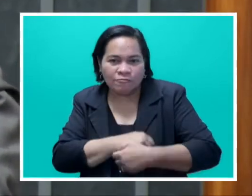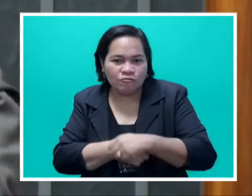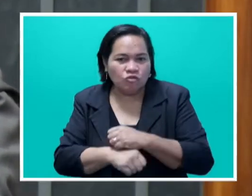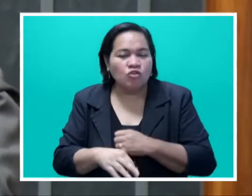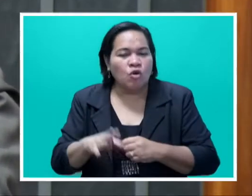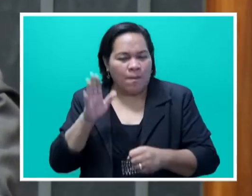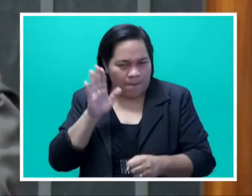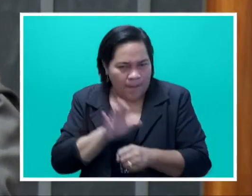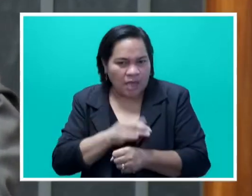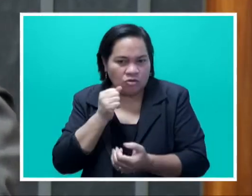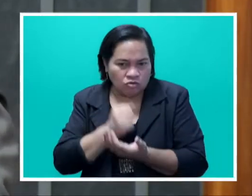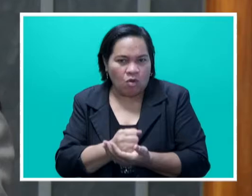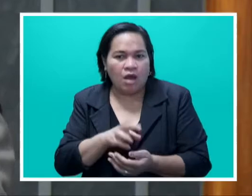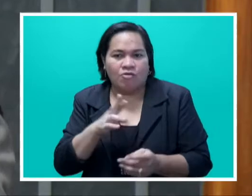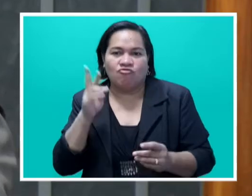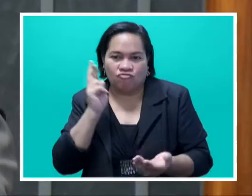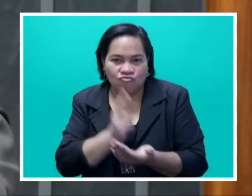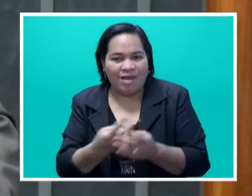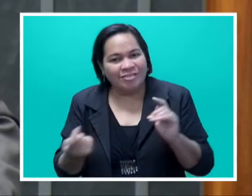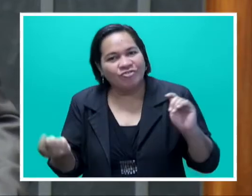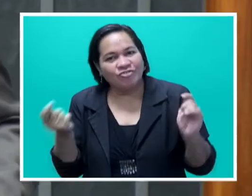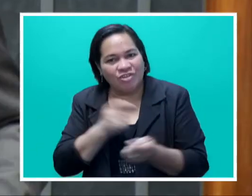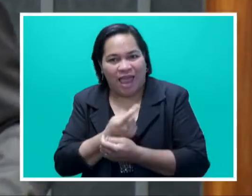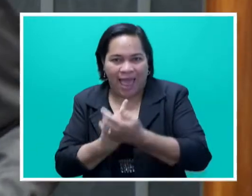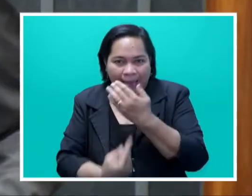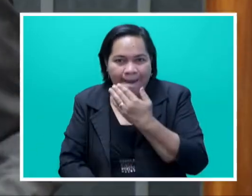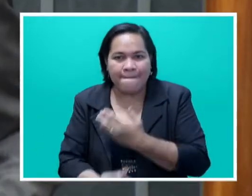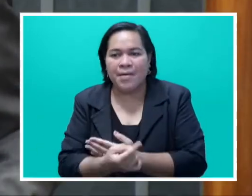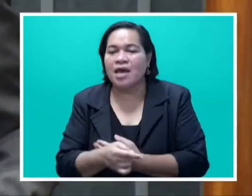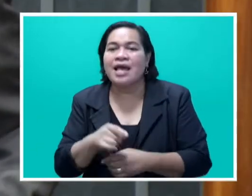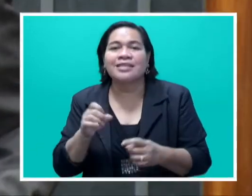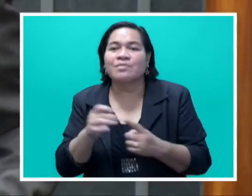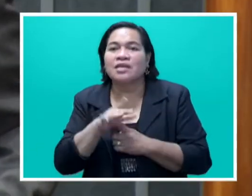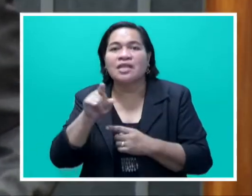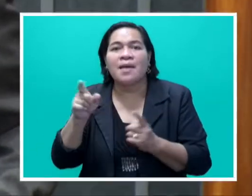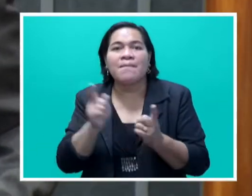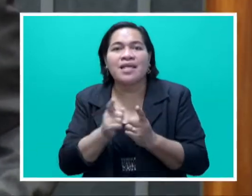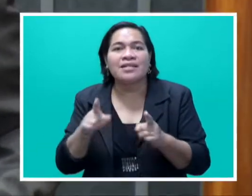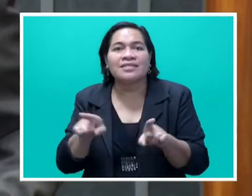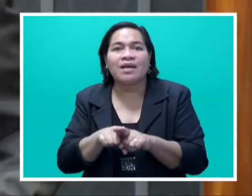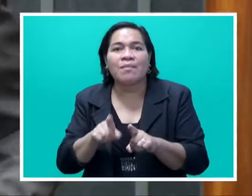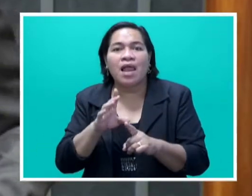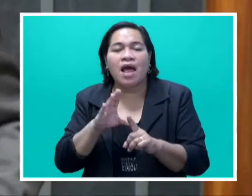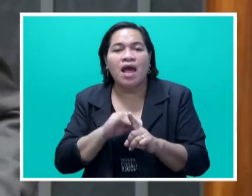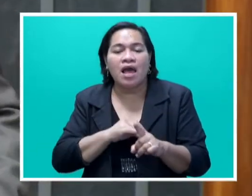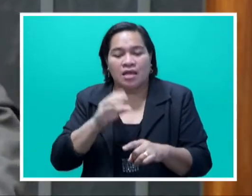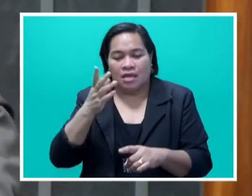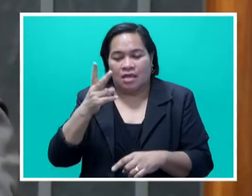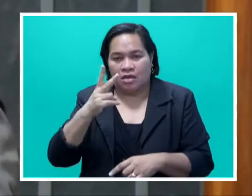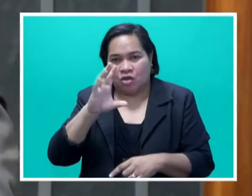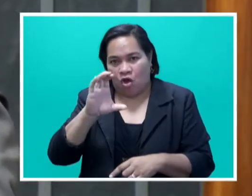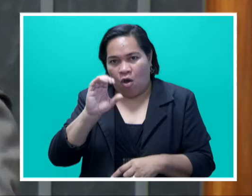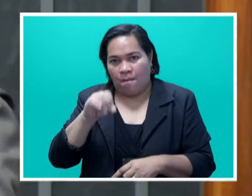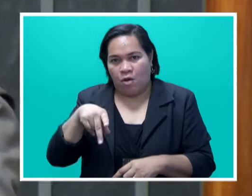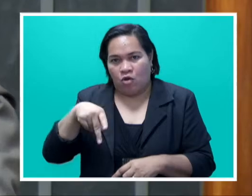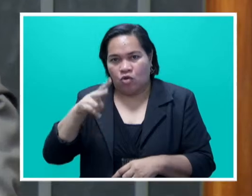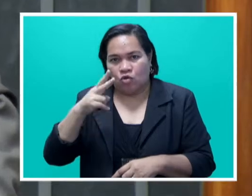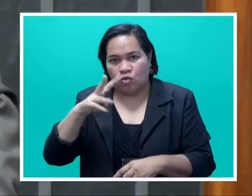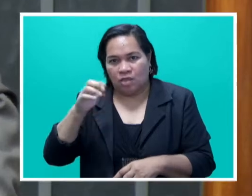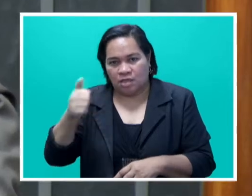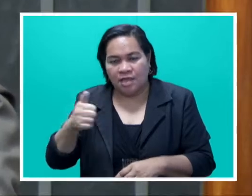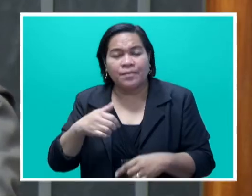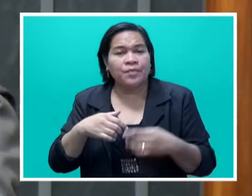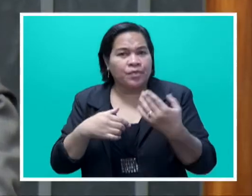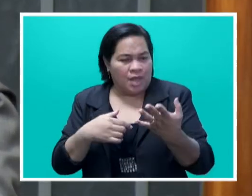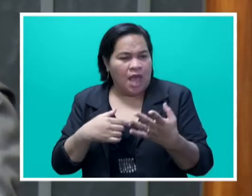changes through forums like the COP forums. Mr. Speaker, I am pleased to inform this Parliament that the Ministry of Youth